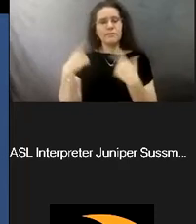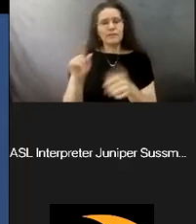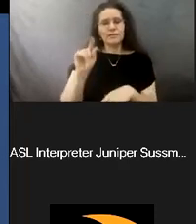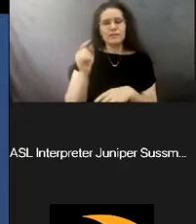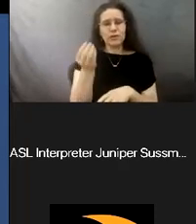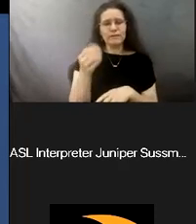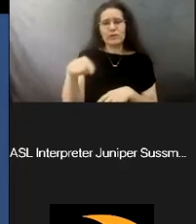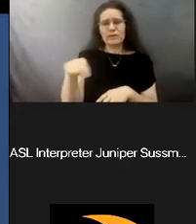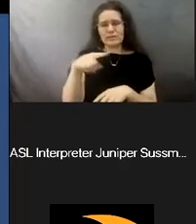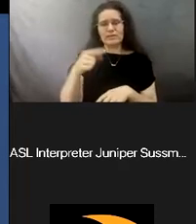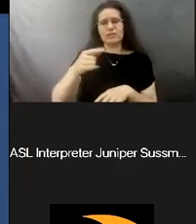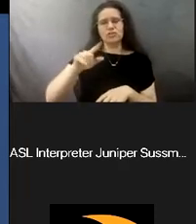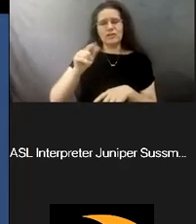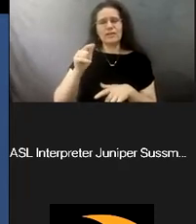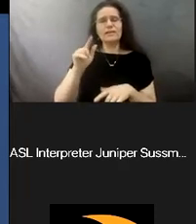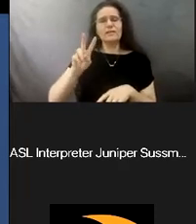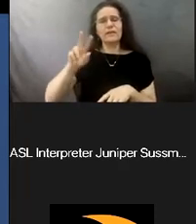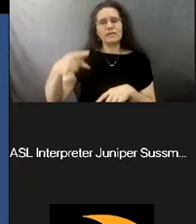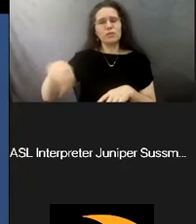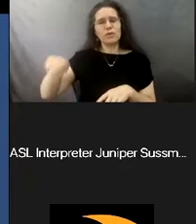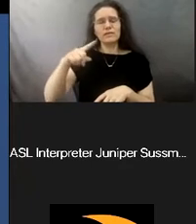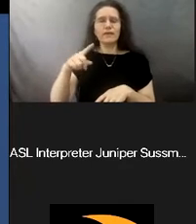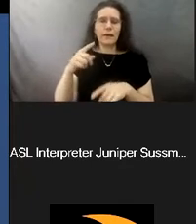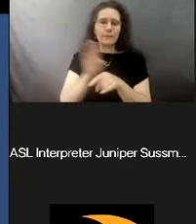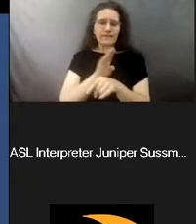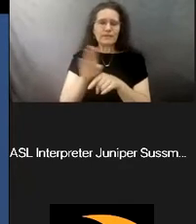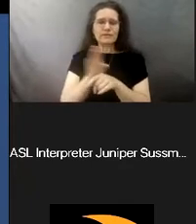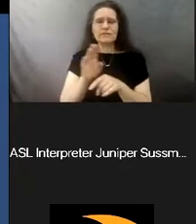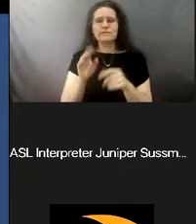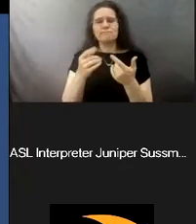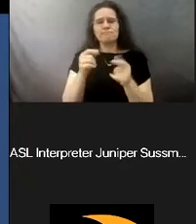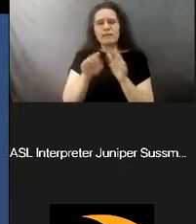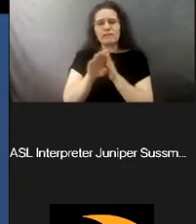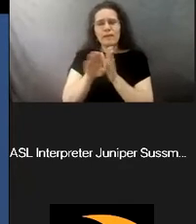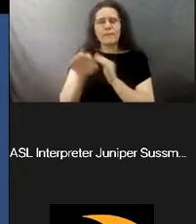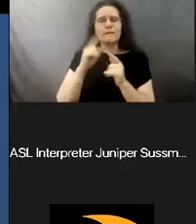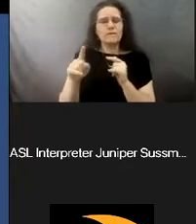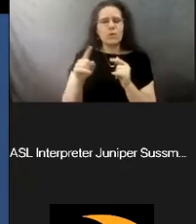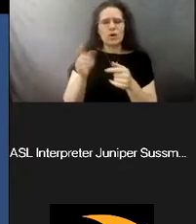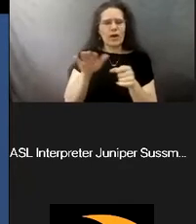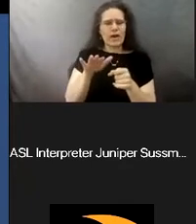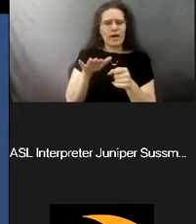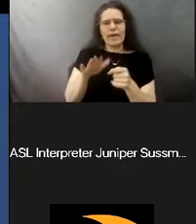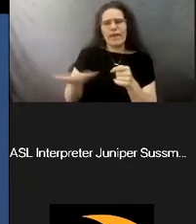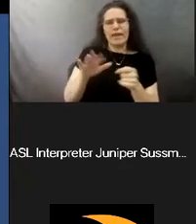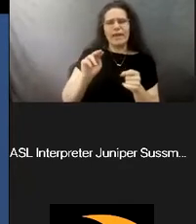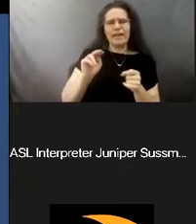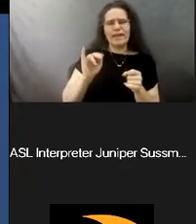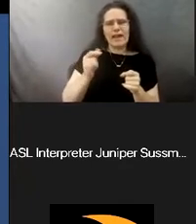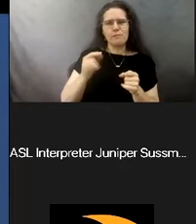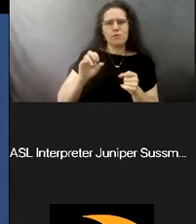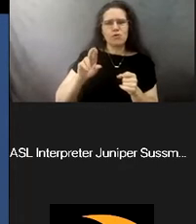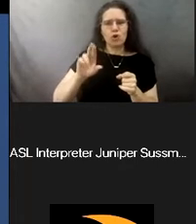Business and Fund Development for Neighborhood Family Practice, a community health center located in Cleveland, Ohio. Throughout